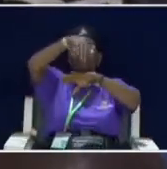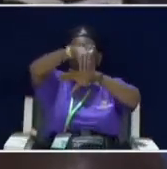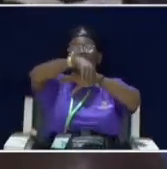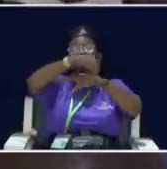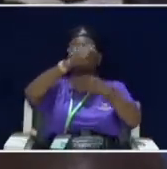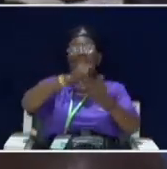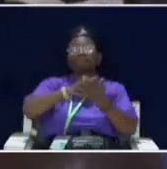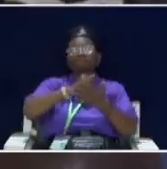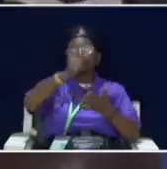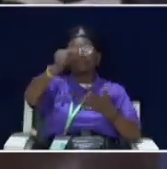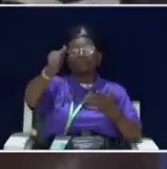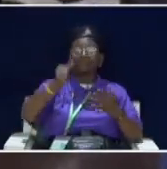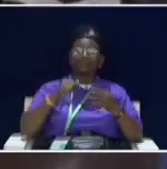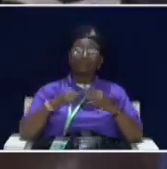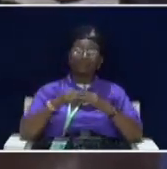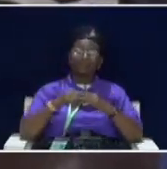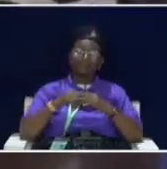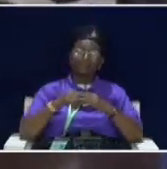yi.